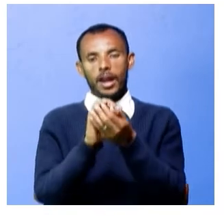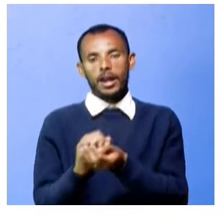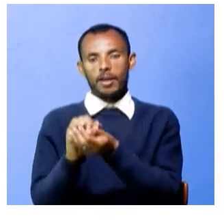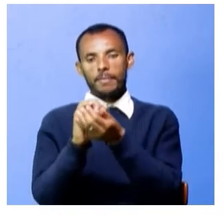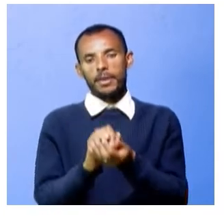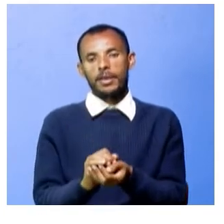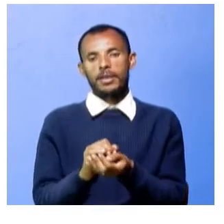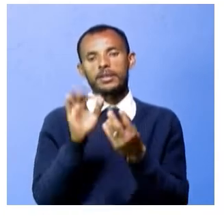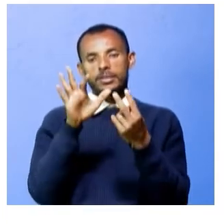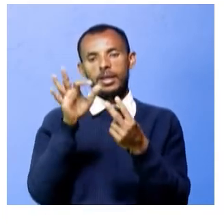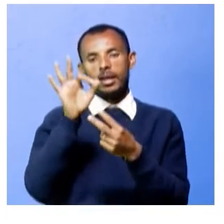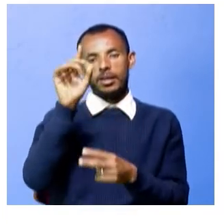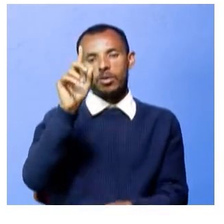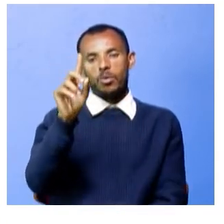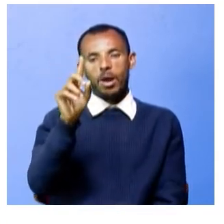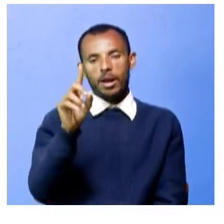select